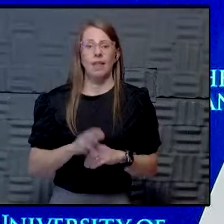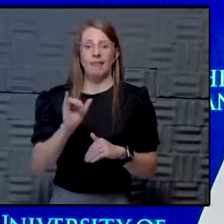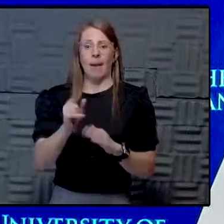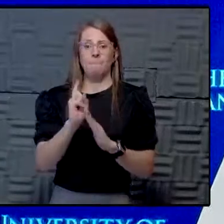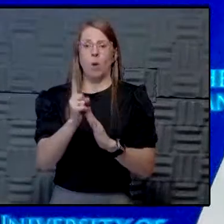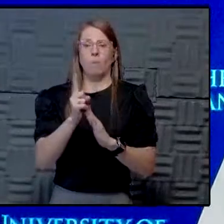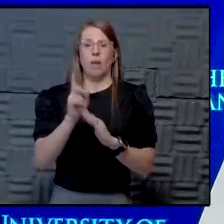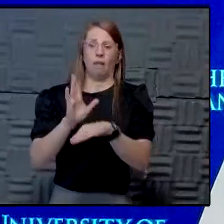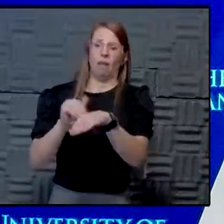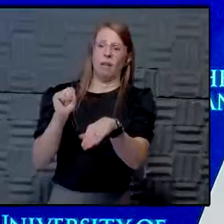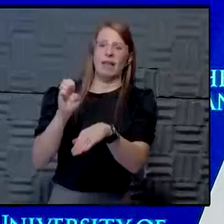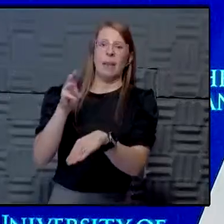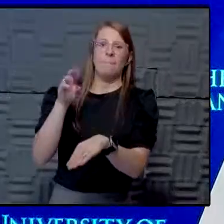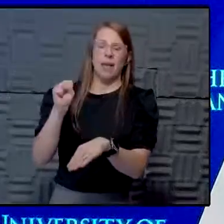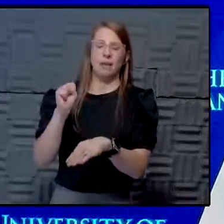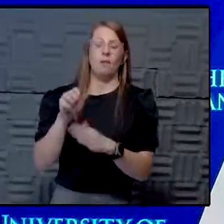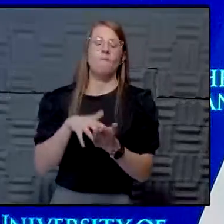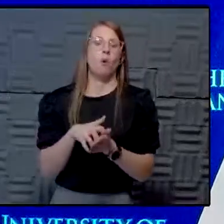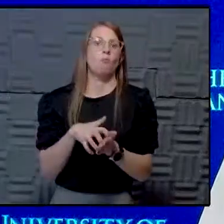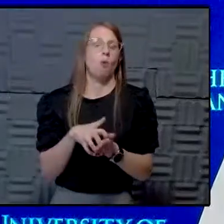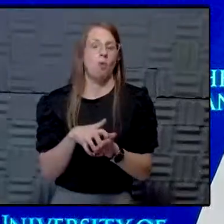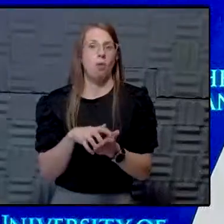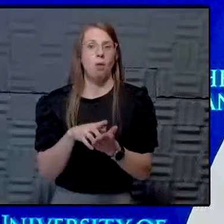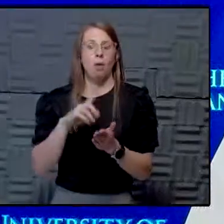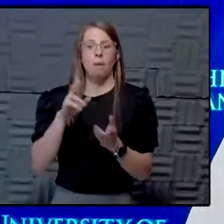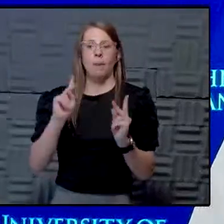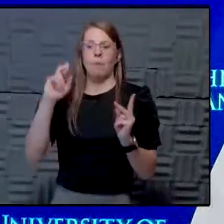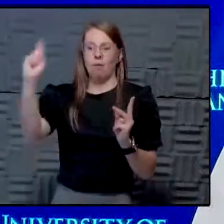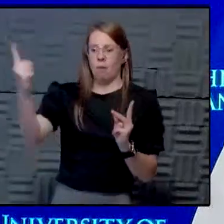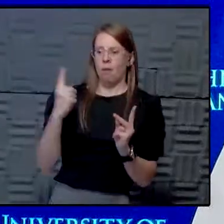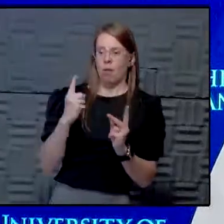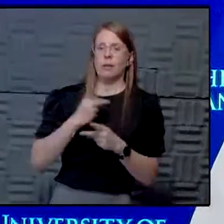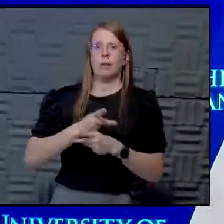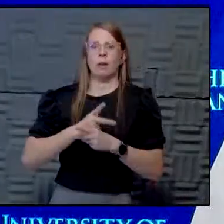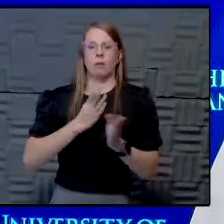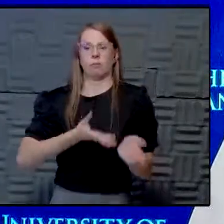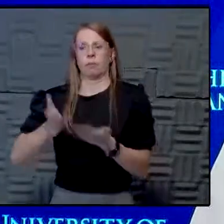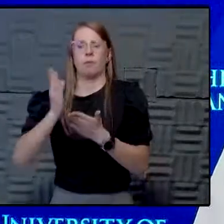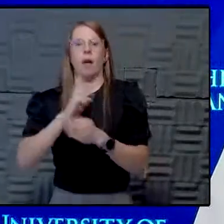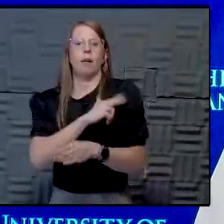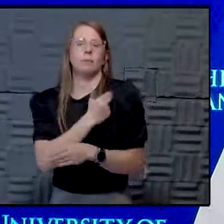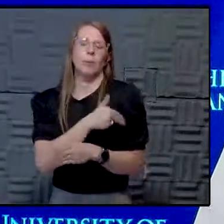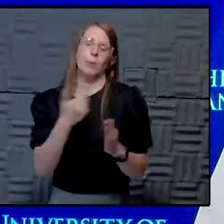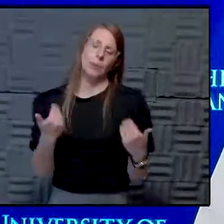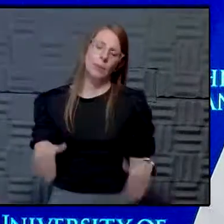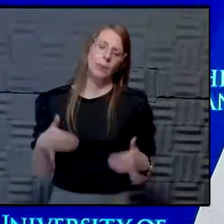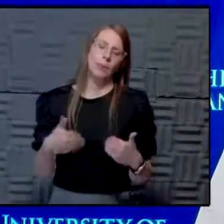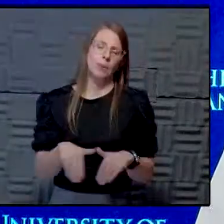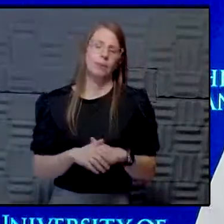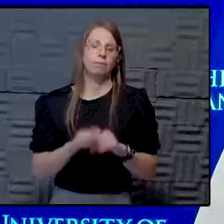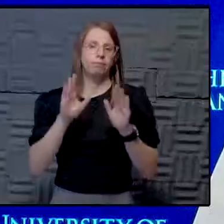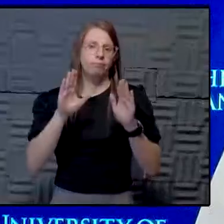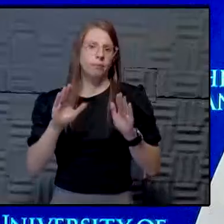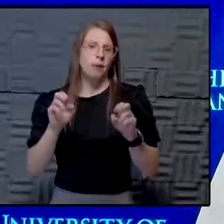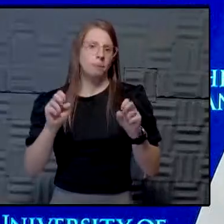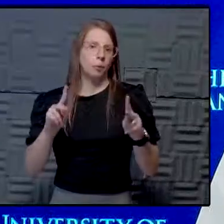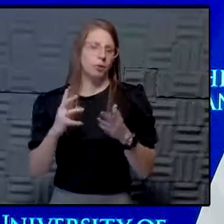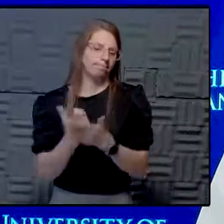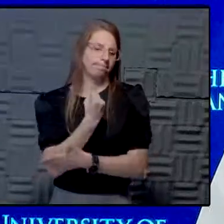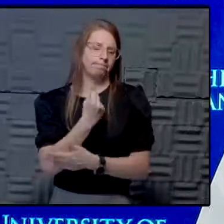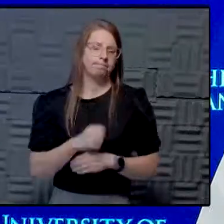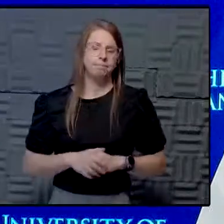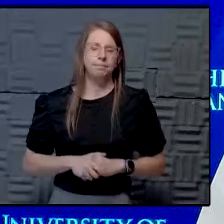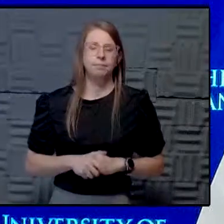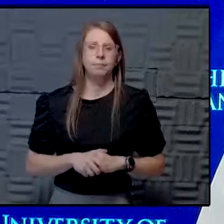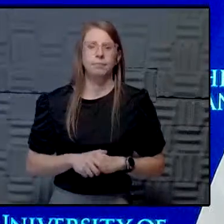that moment that having good people come to you and take care of you and get you to a hospital, that is an incredible opportunity. You